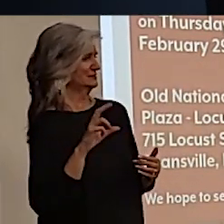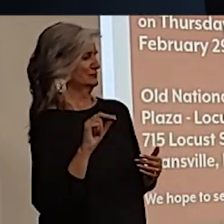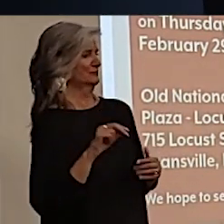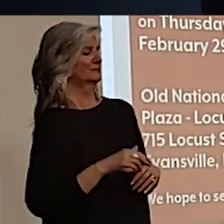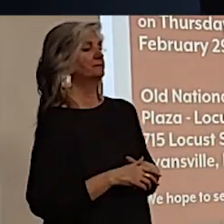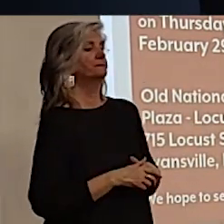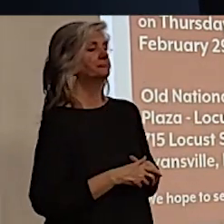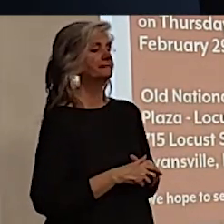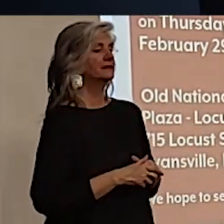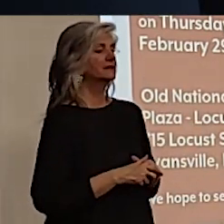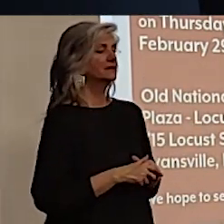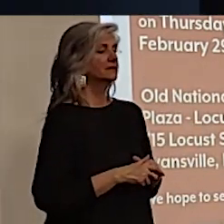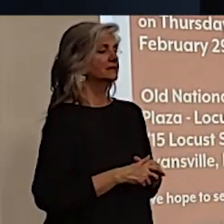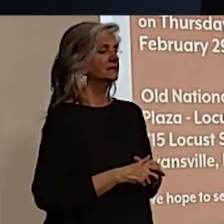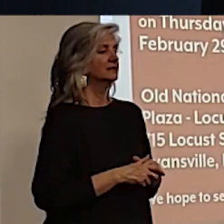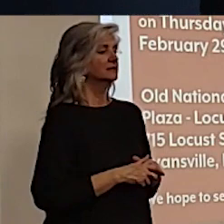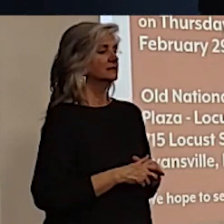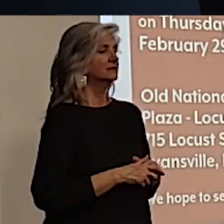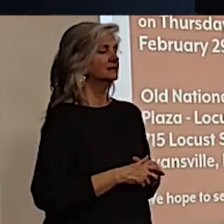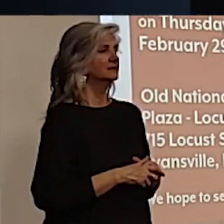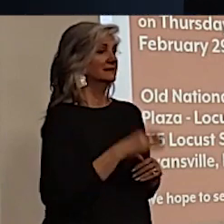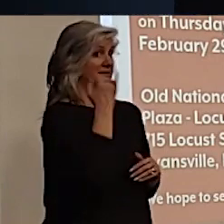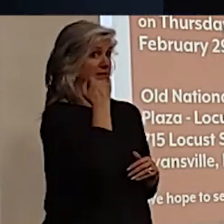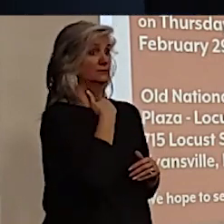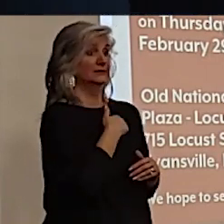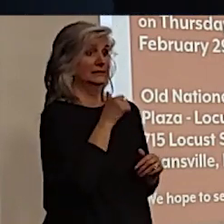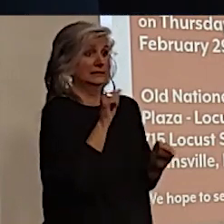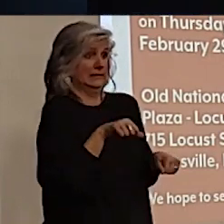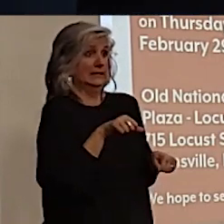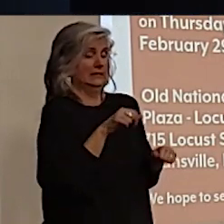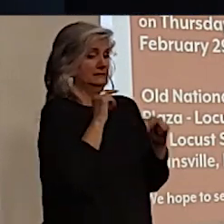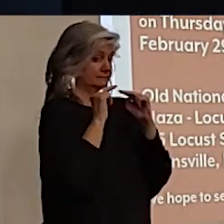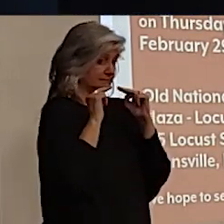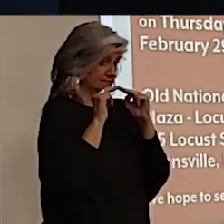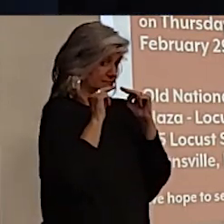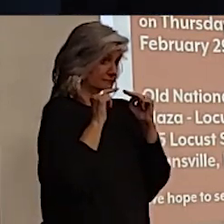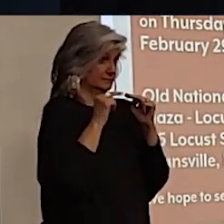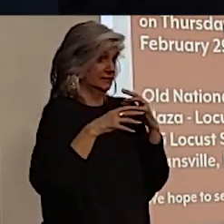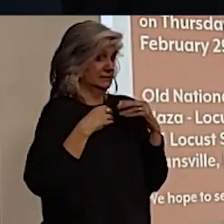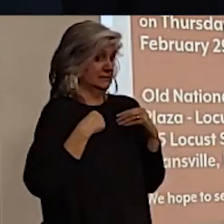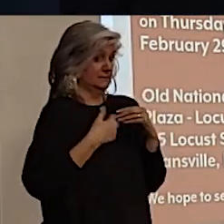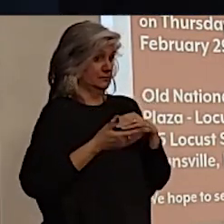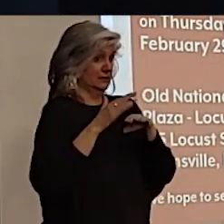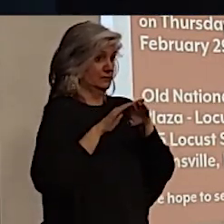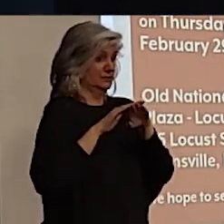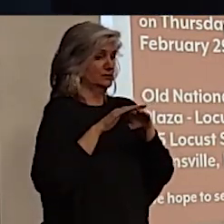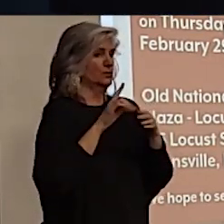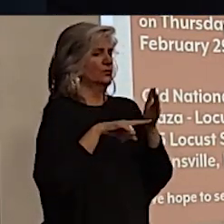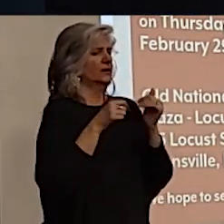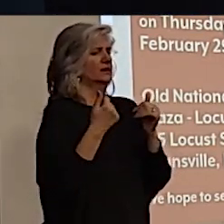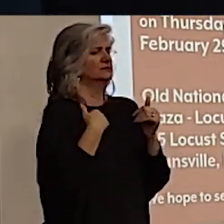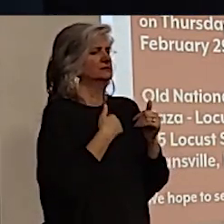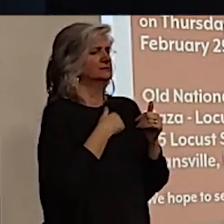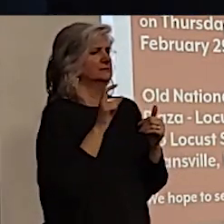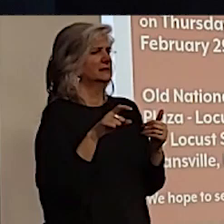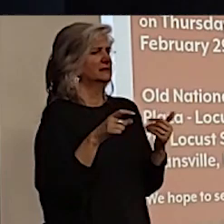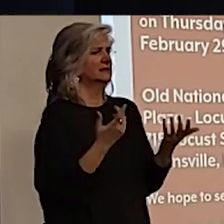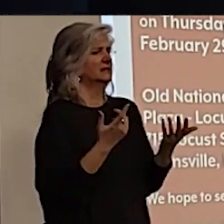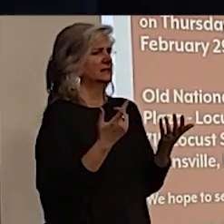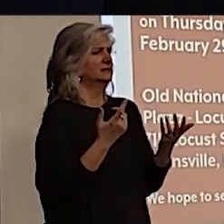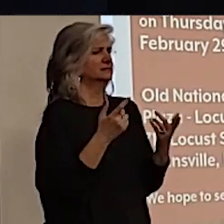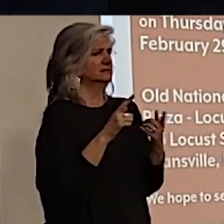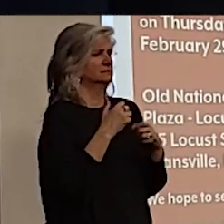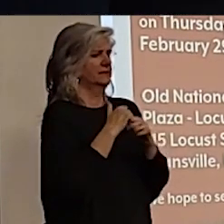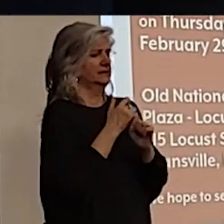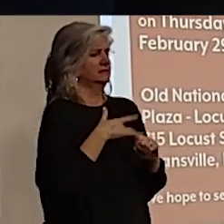stomach? And if we can take that rate increase, what else do we need sort of to make